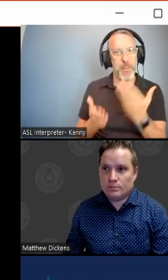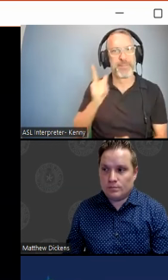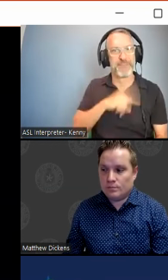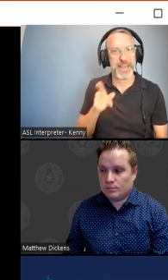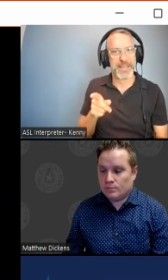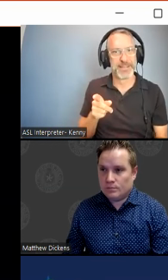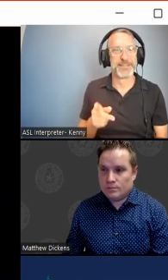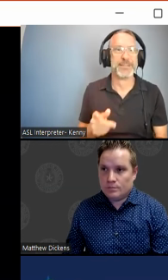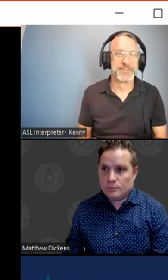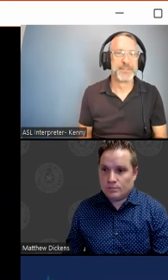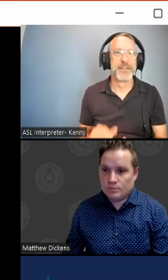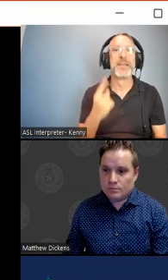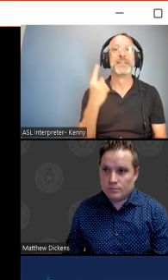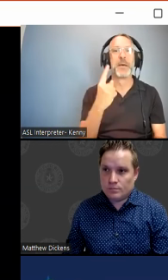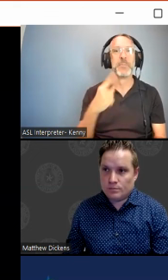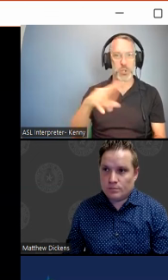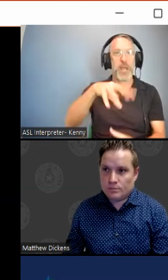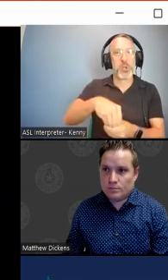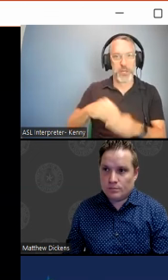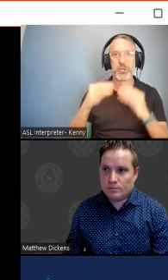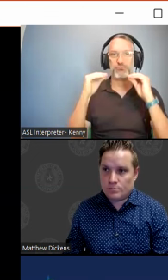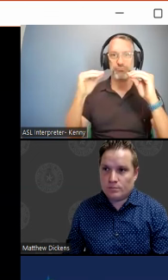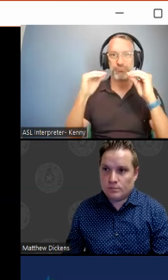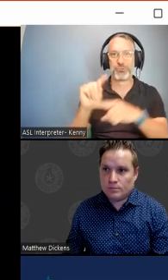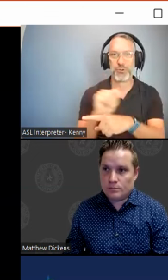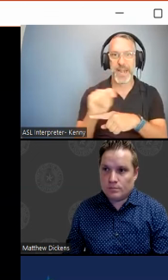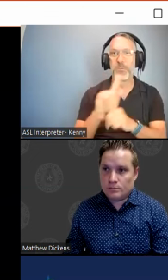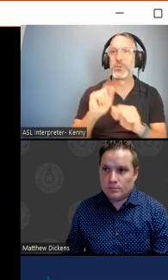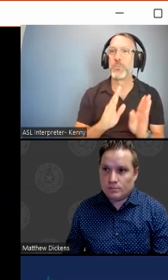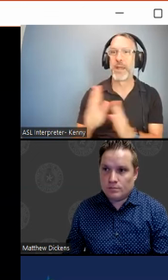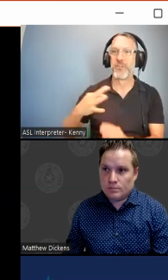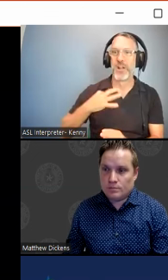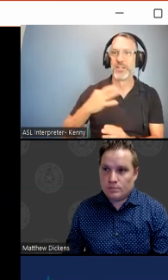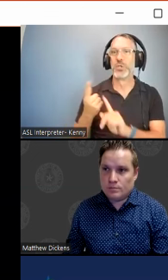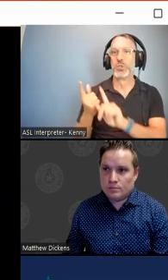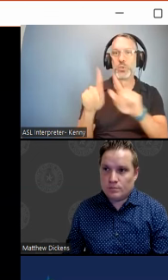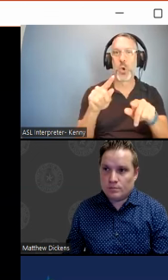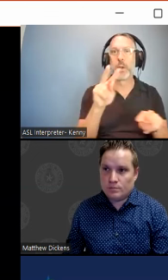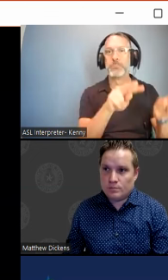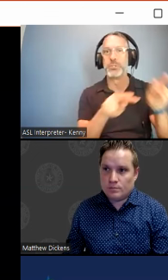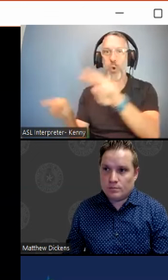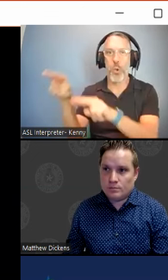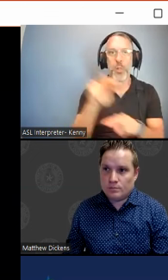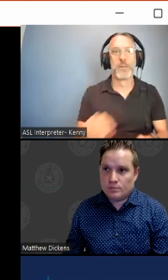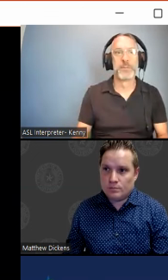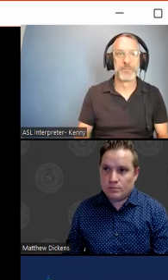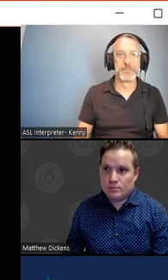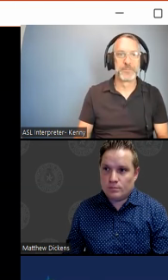placard. So that's something you include in your training when you're preparing your volunteers to go out and patrol.